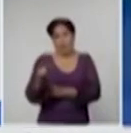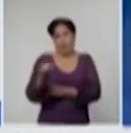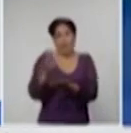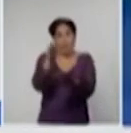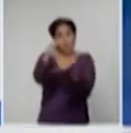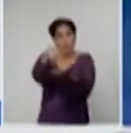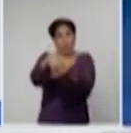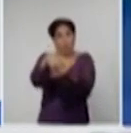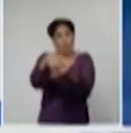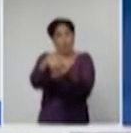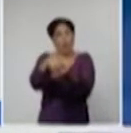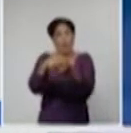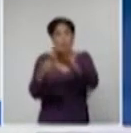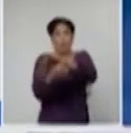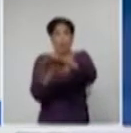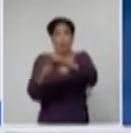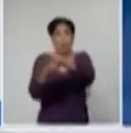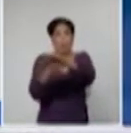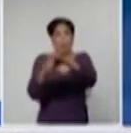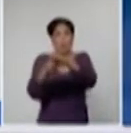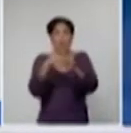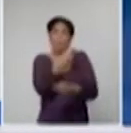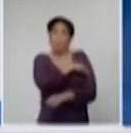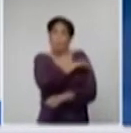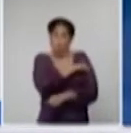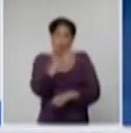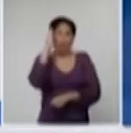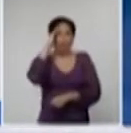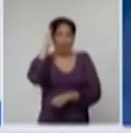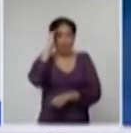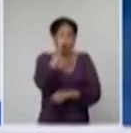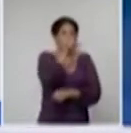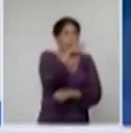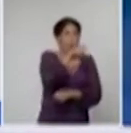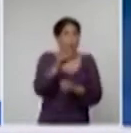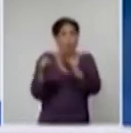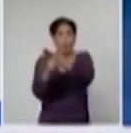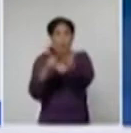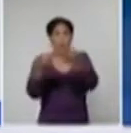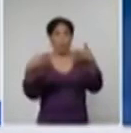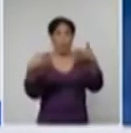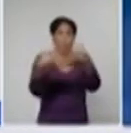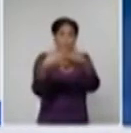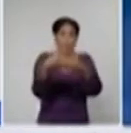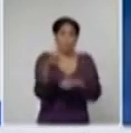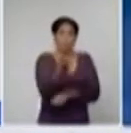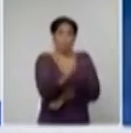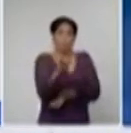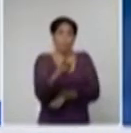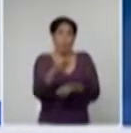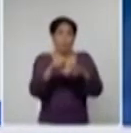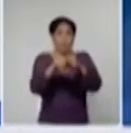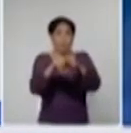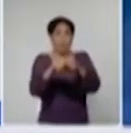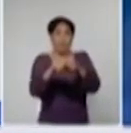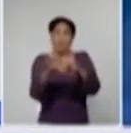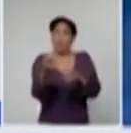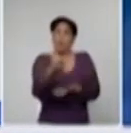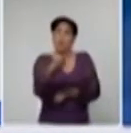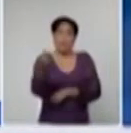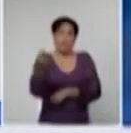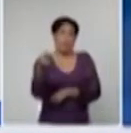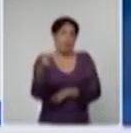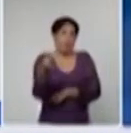result of the non-compliance with some regulations. The case that